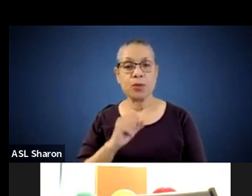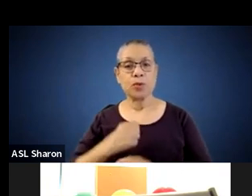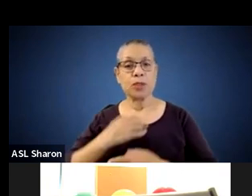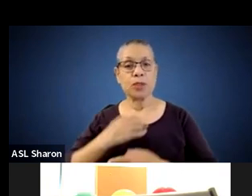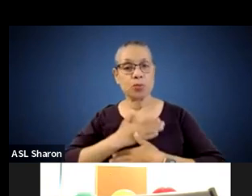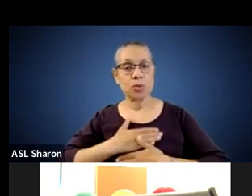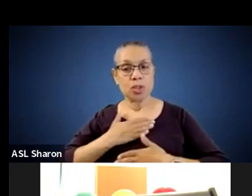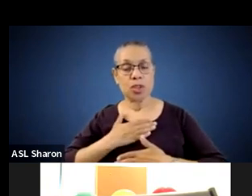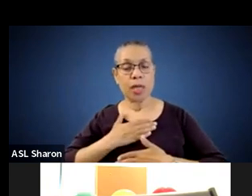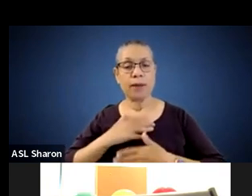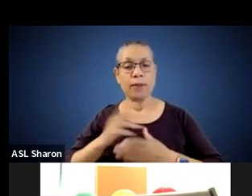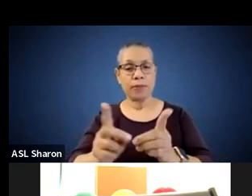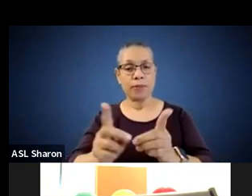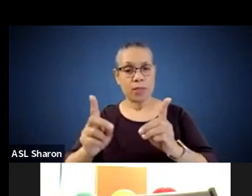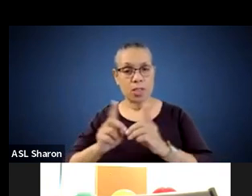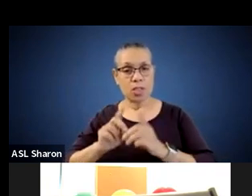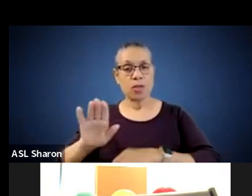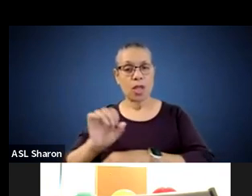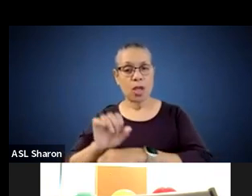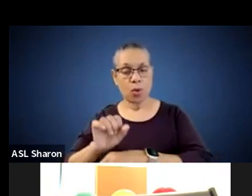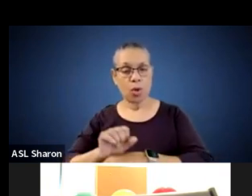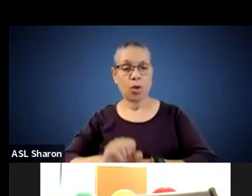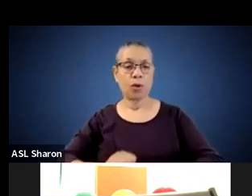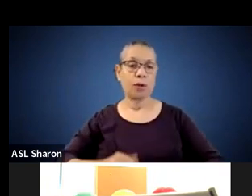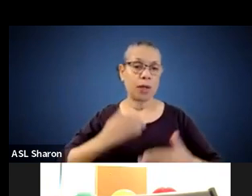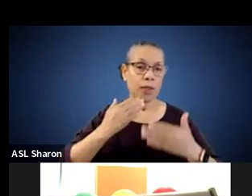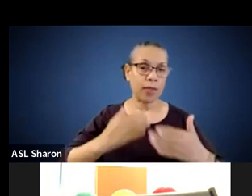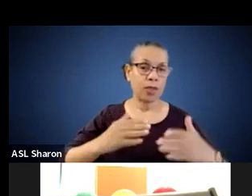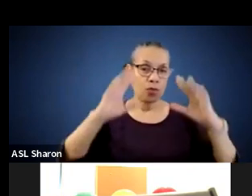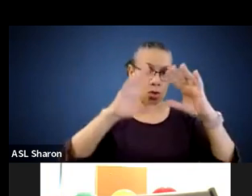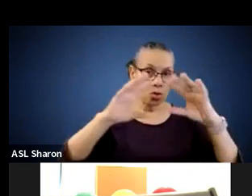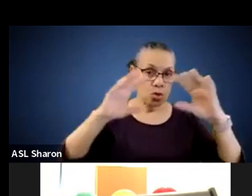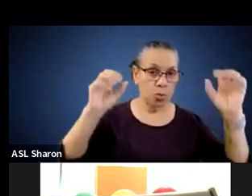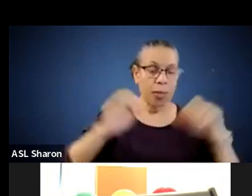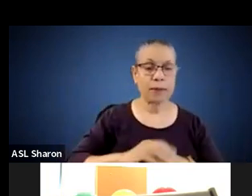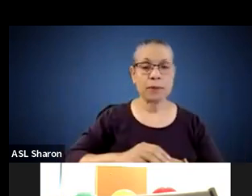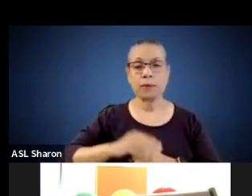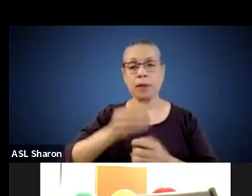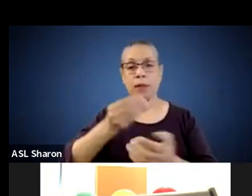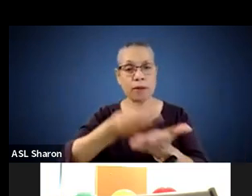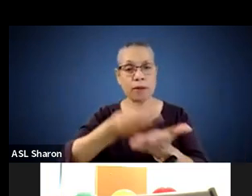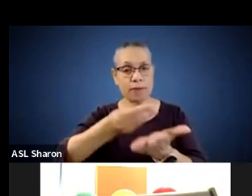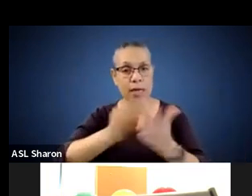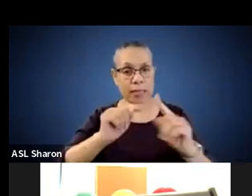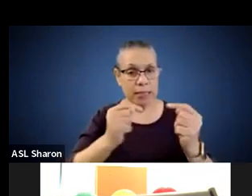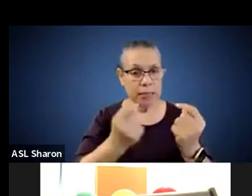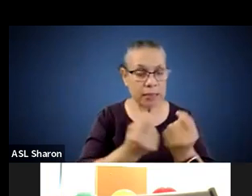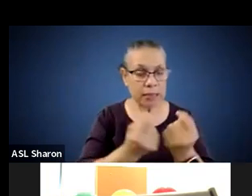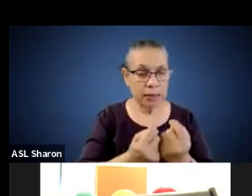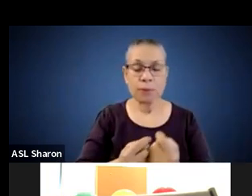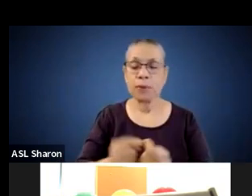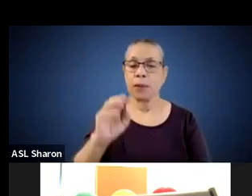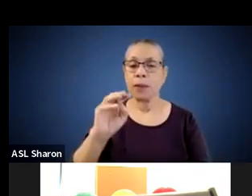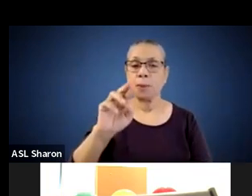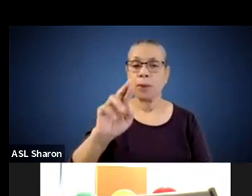work that the district has done so the superintendent um the finance team Mr puto and the rest of